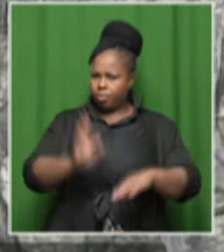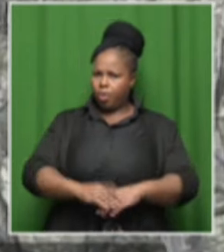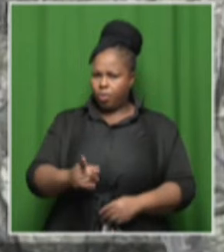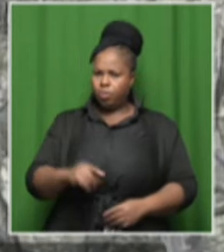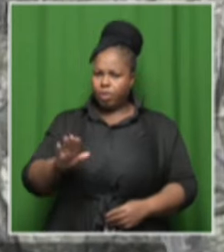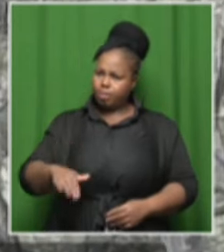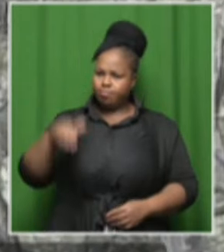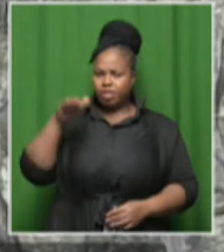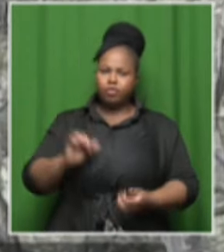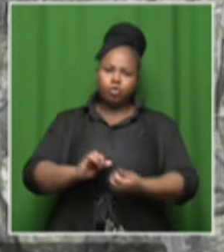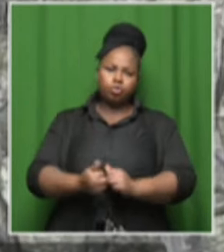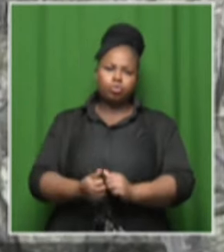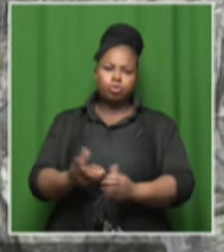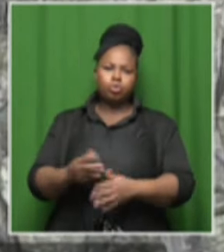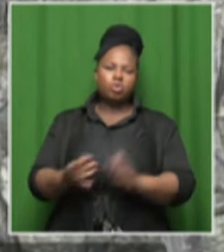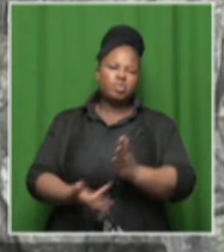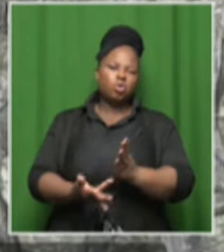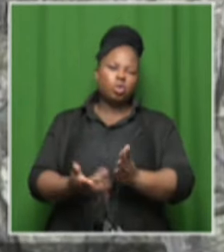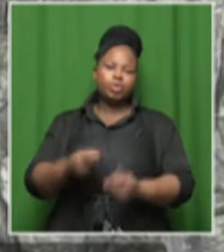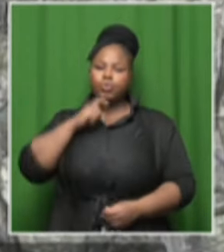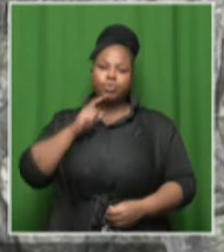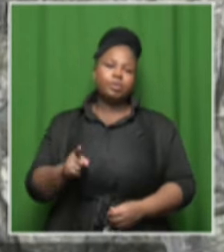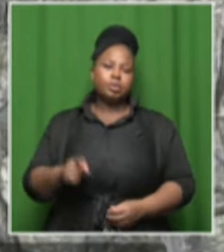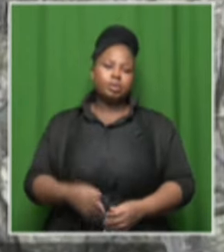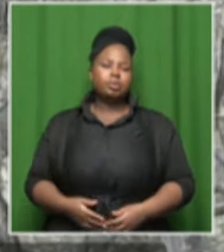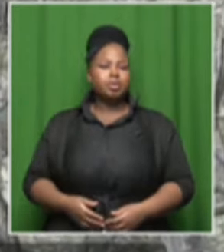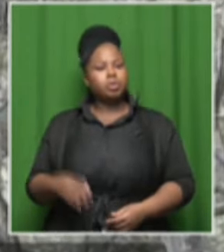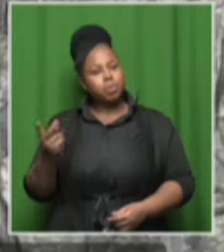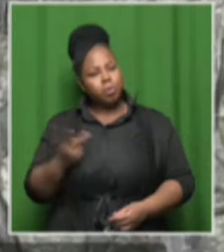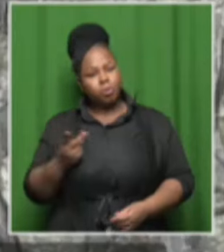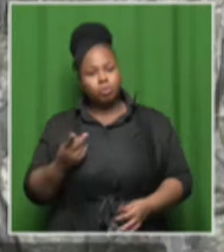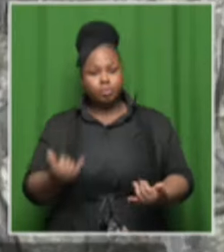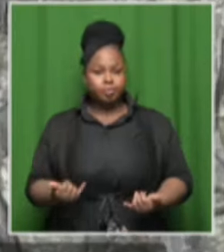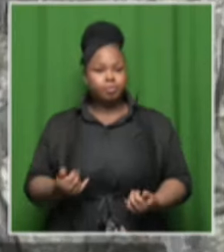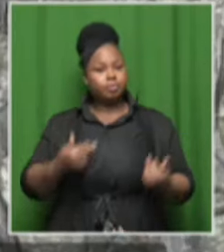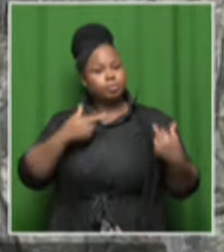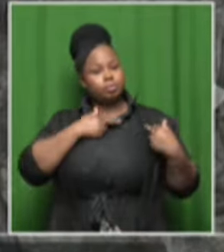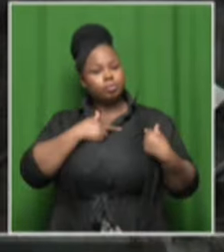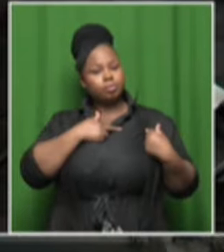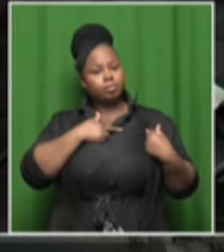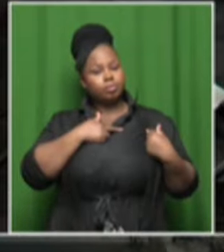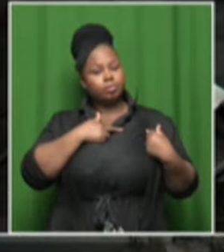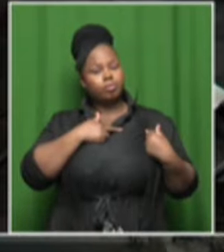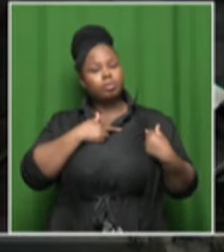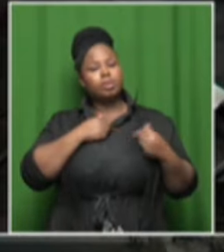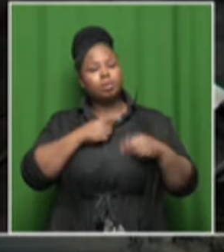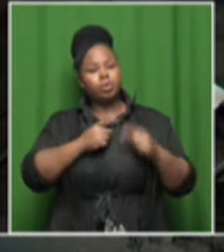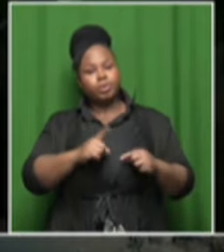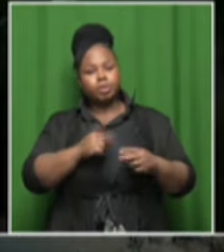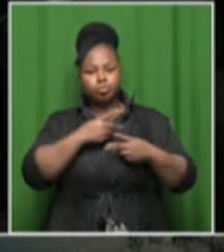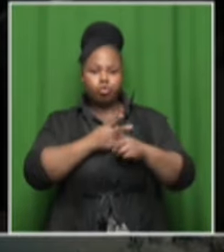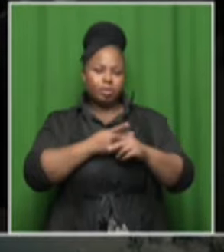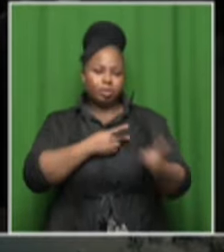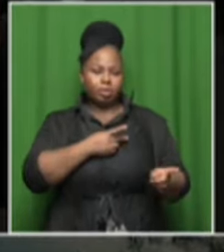grow up in this. But I think it also then moves into the responsibility. And we talked about the production side of this